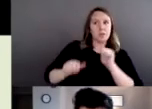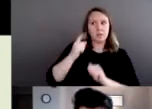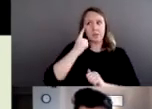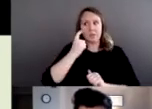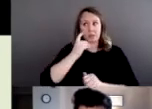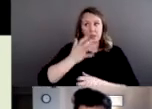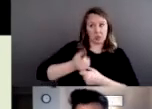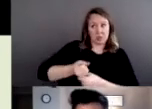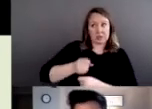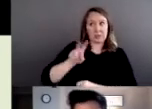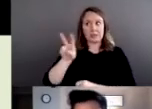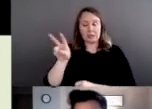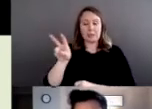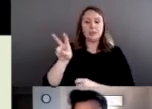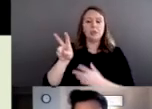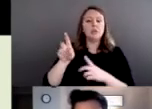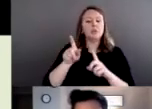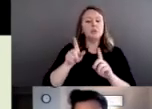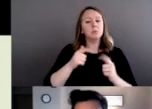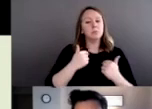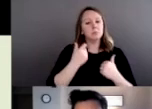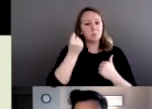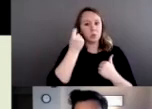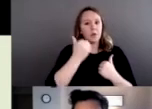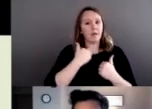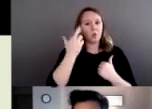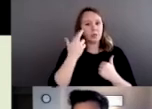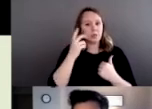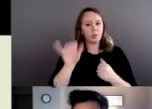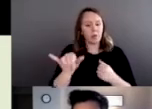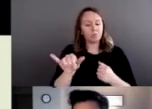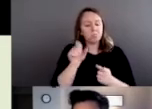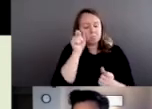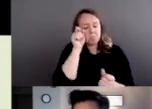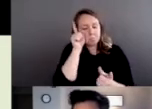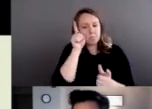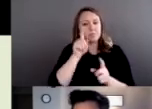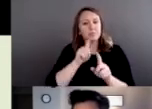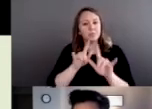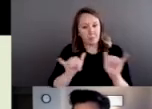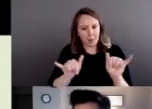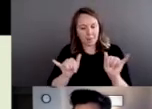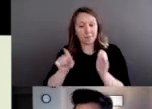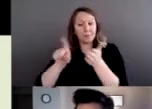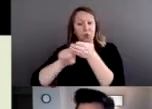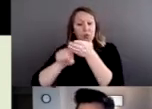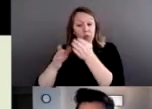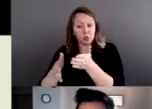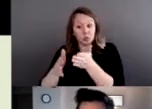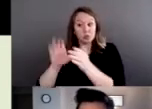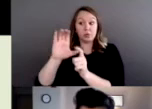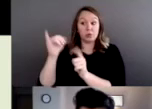reasons, but just understand that researchers and the criminal justice